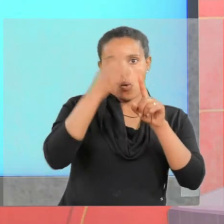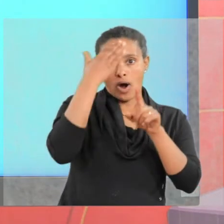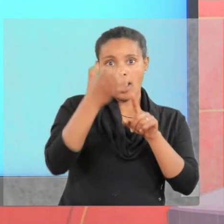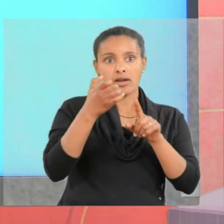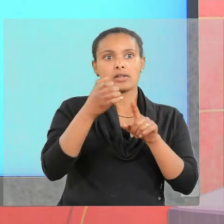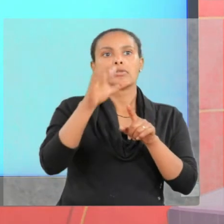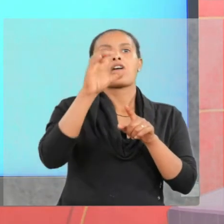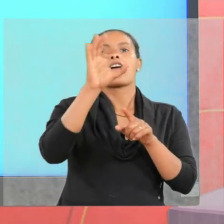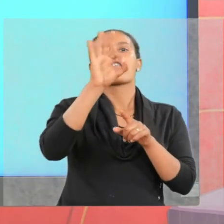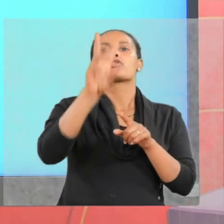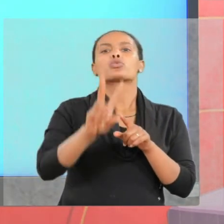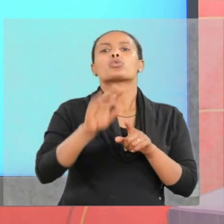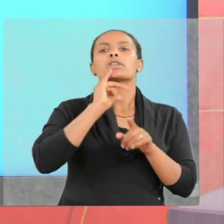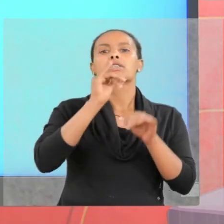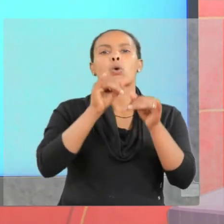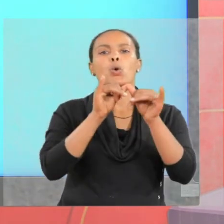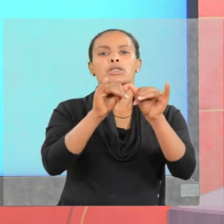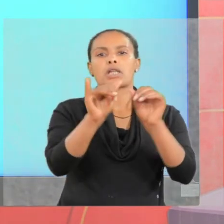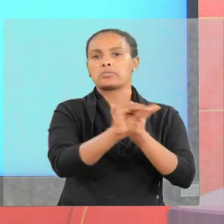F2 constant.